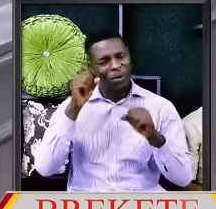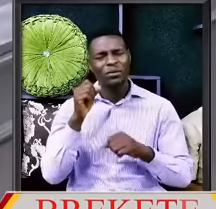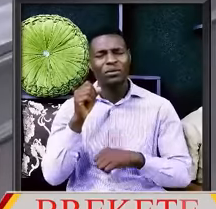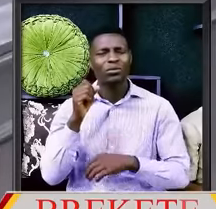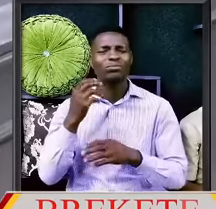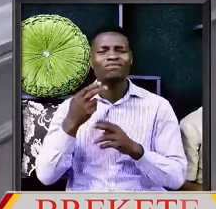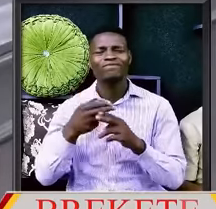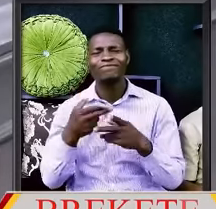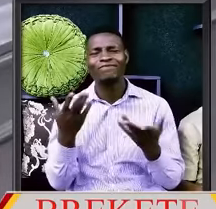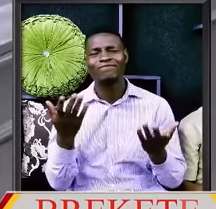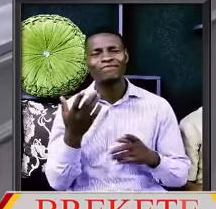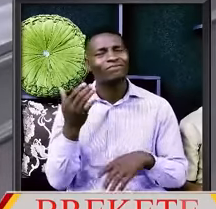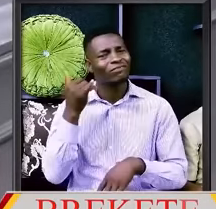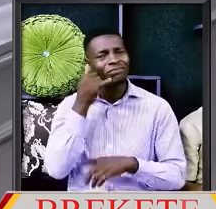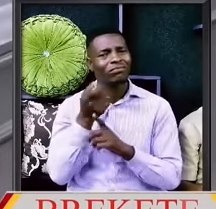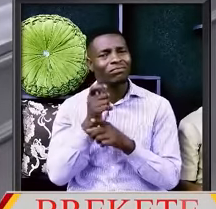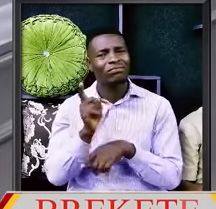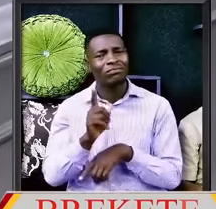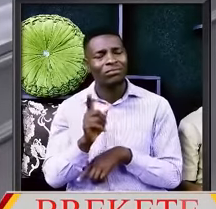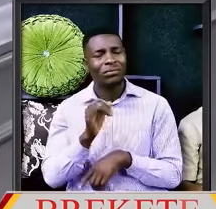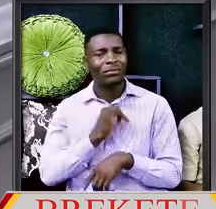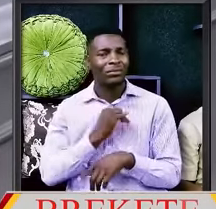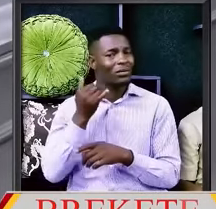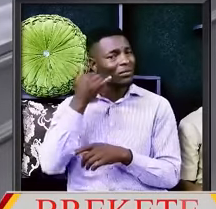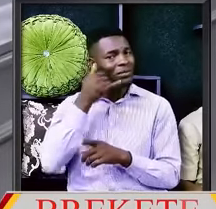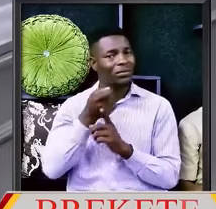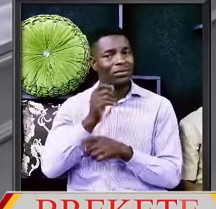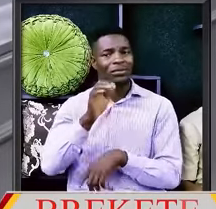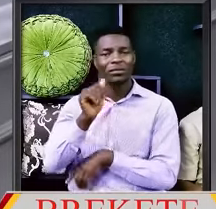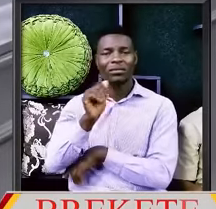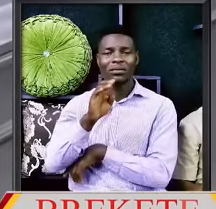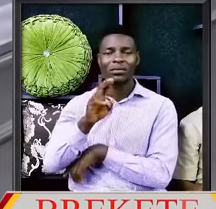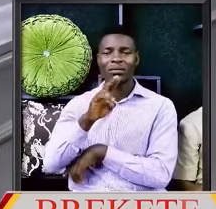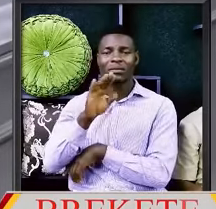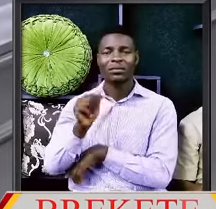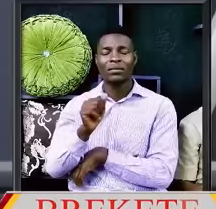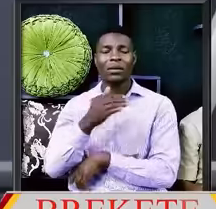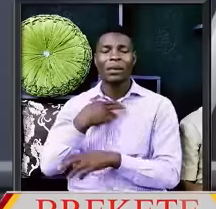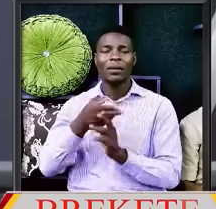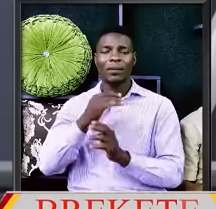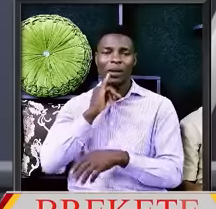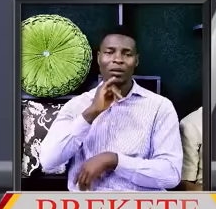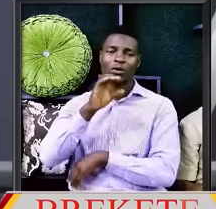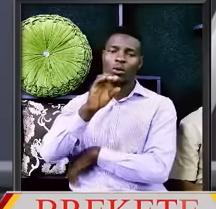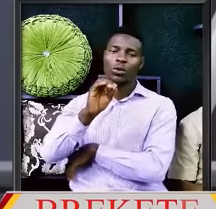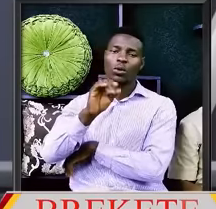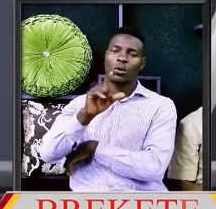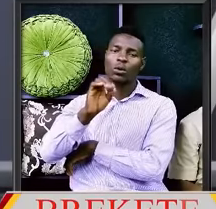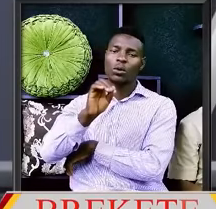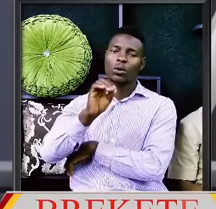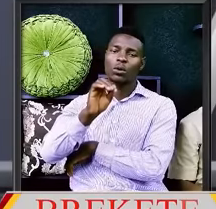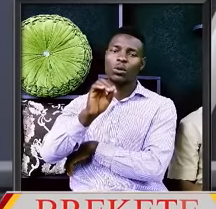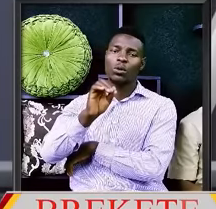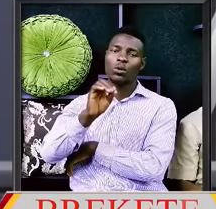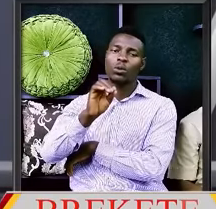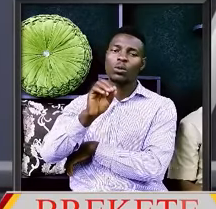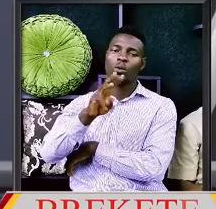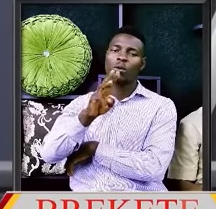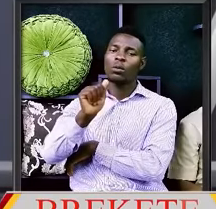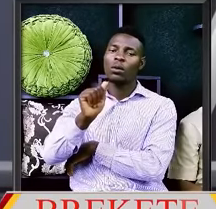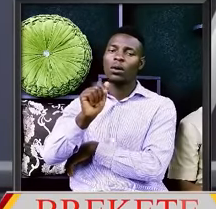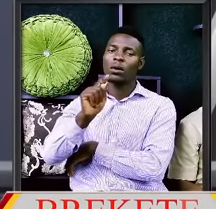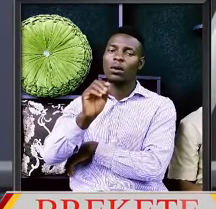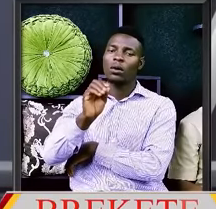name? Where you dey vanoff from? I'm calling from Abuja. My name is Oluwatoyin. Oluwatoyin. Okay. Okay.